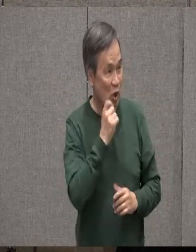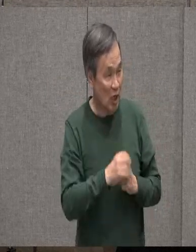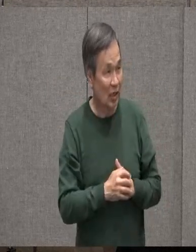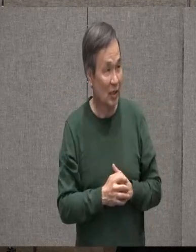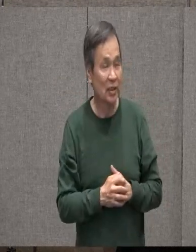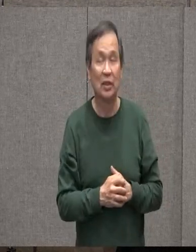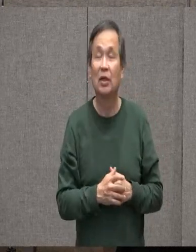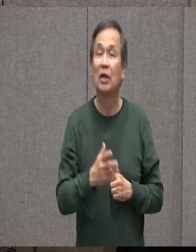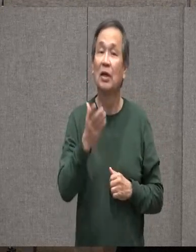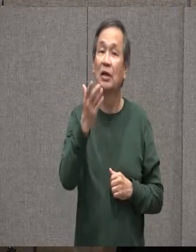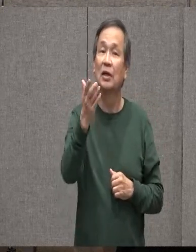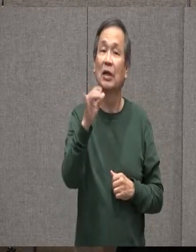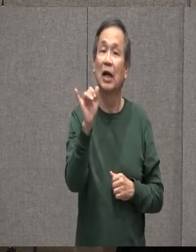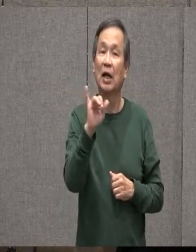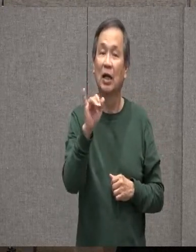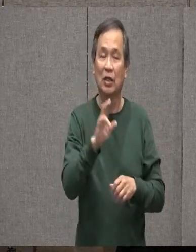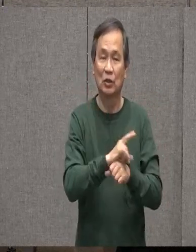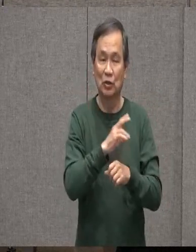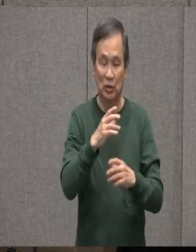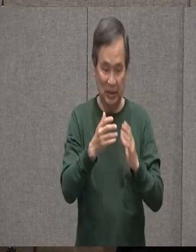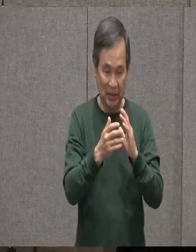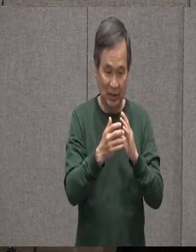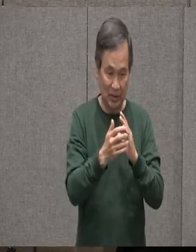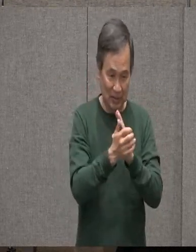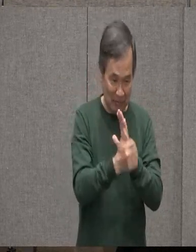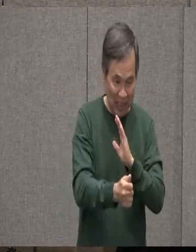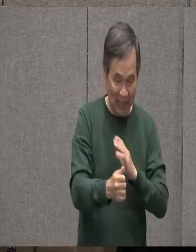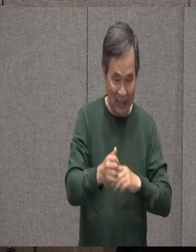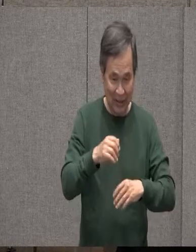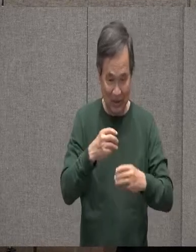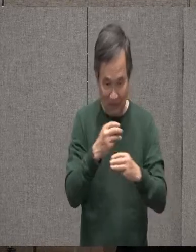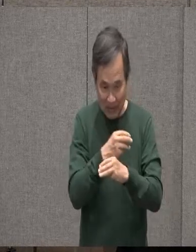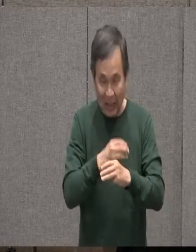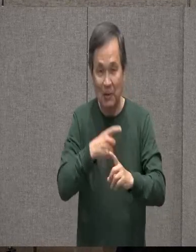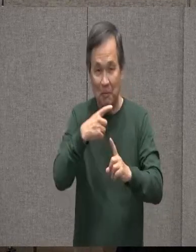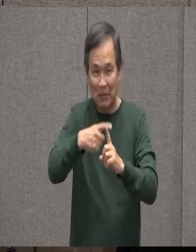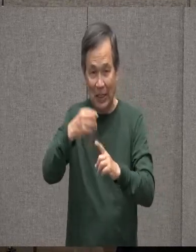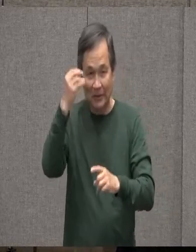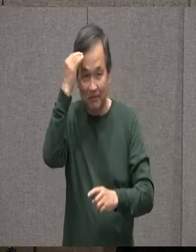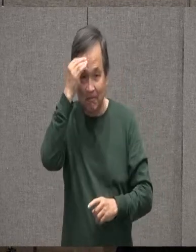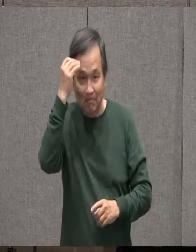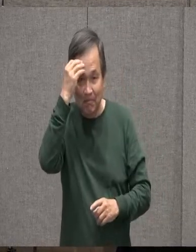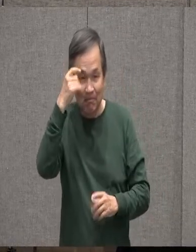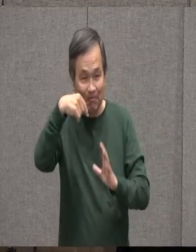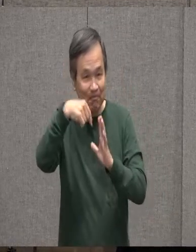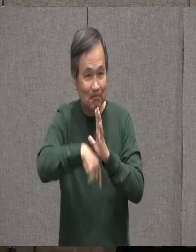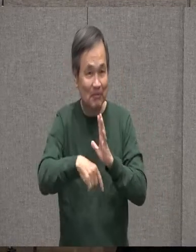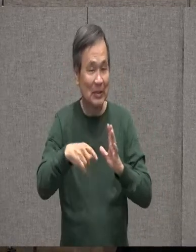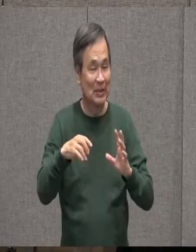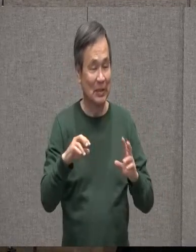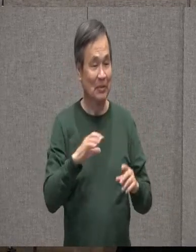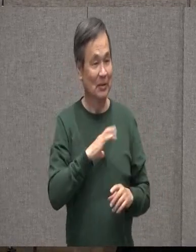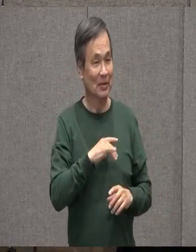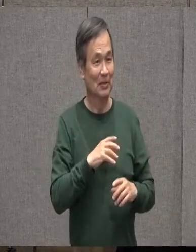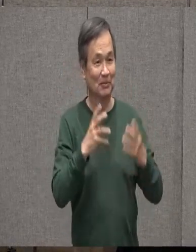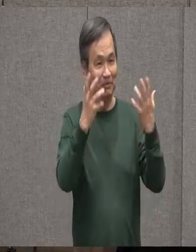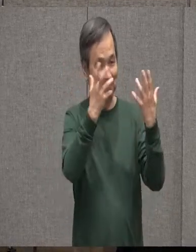all of these numbers without repeating them. Let's see if we did that. I did 1, 2, 3, 4,